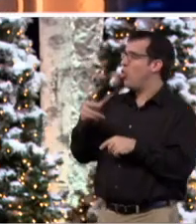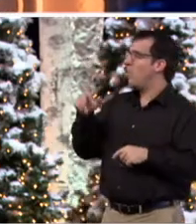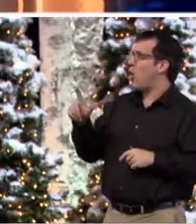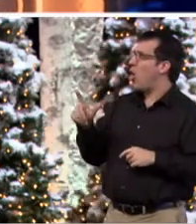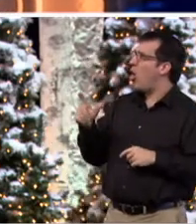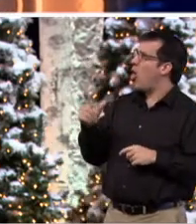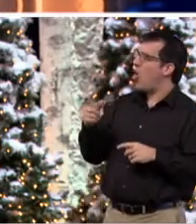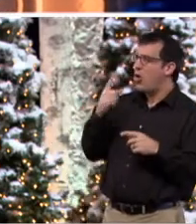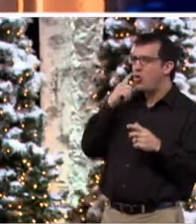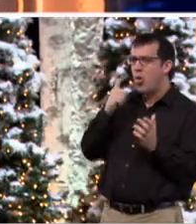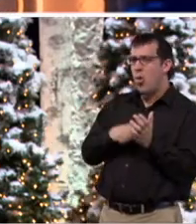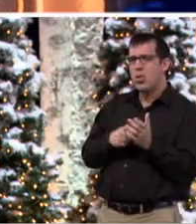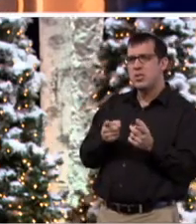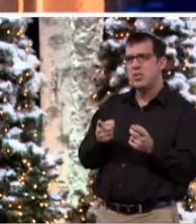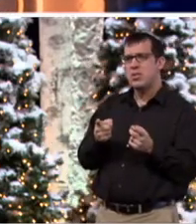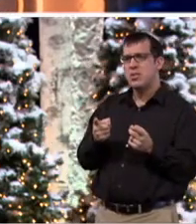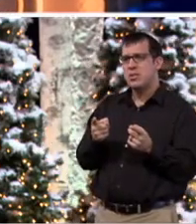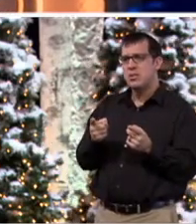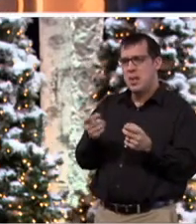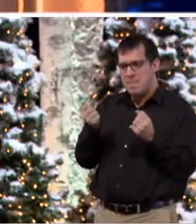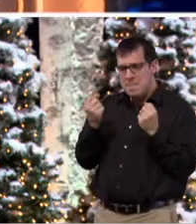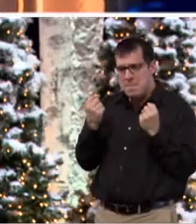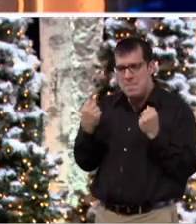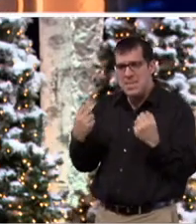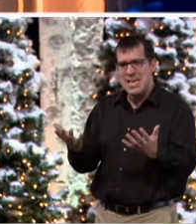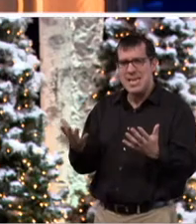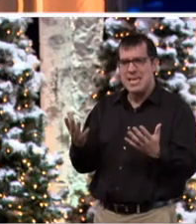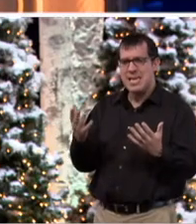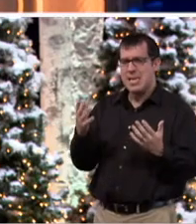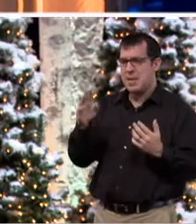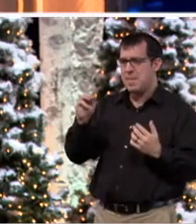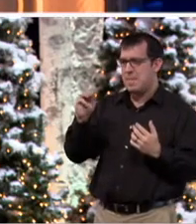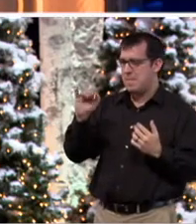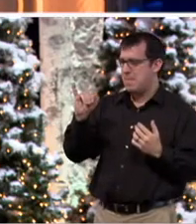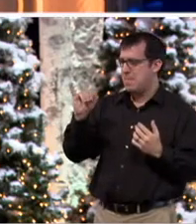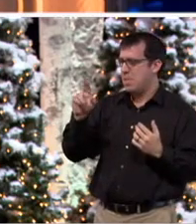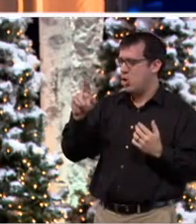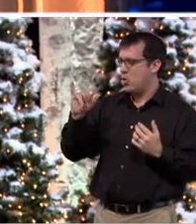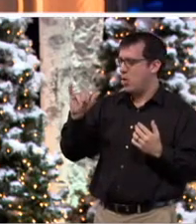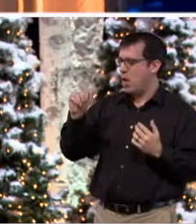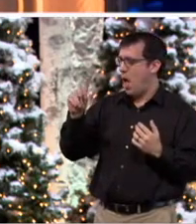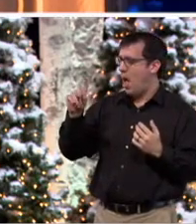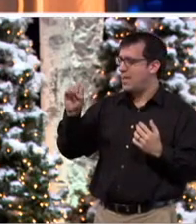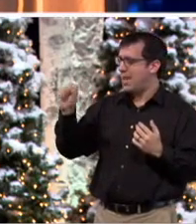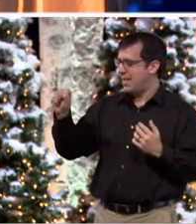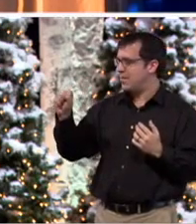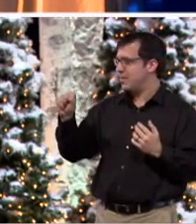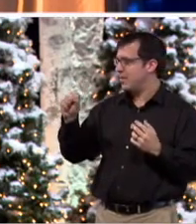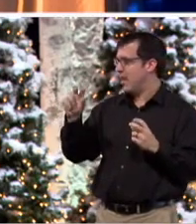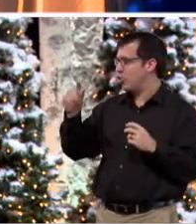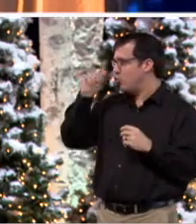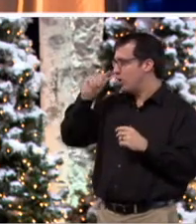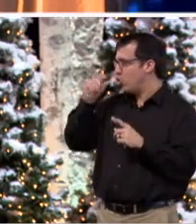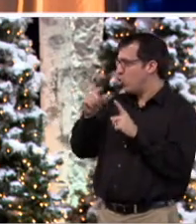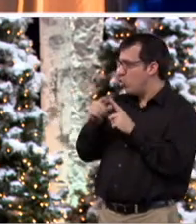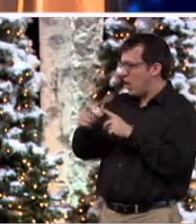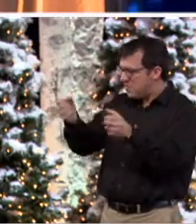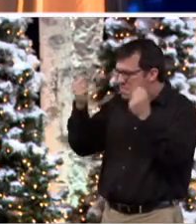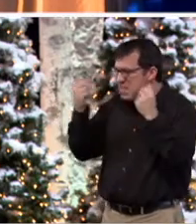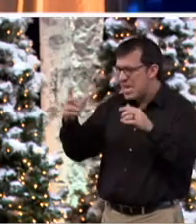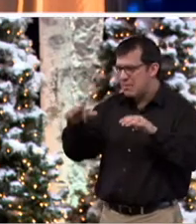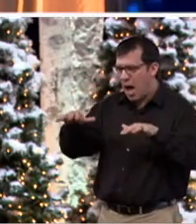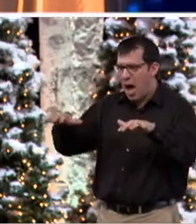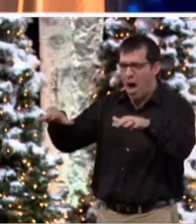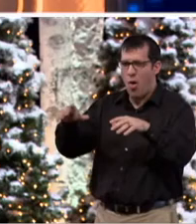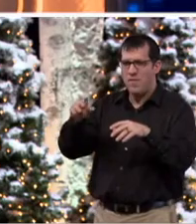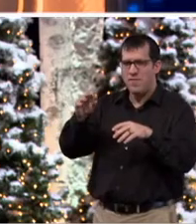notice how many myriades is the Greek word, myriades of believers there are now in